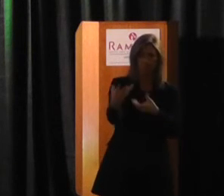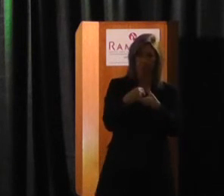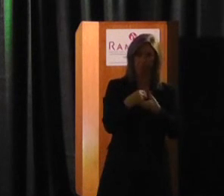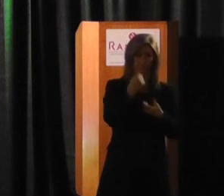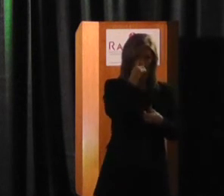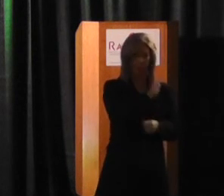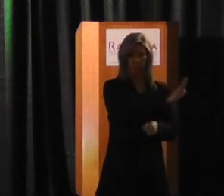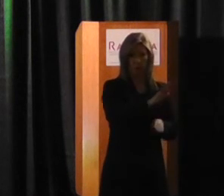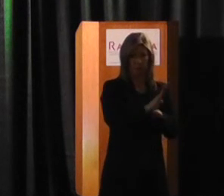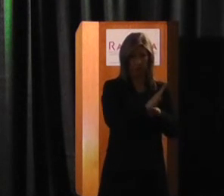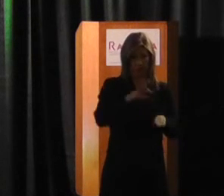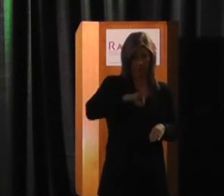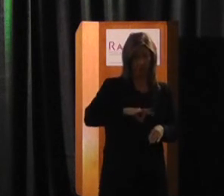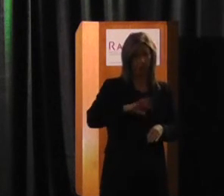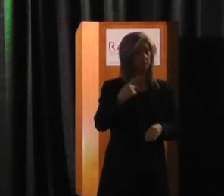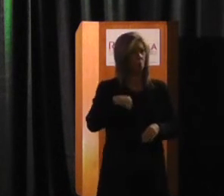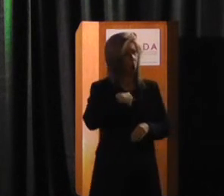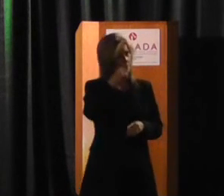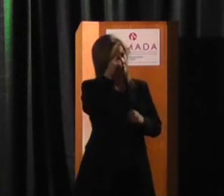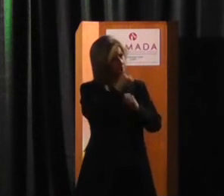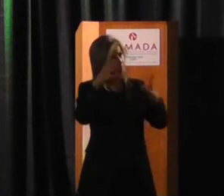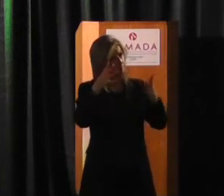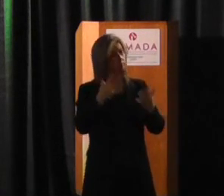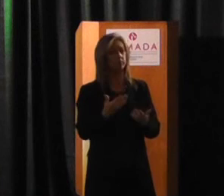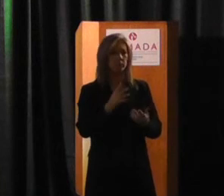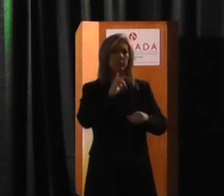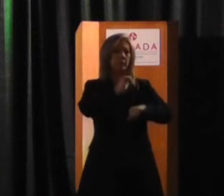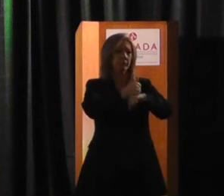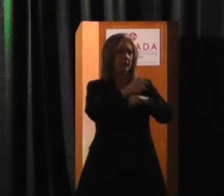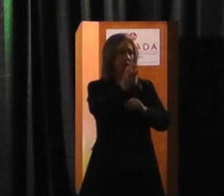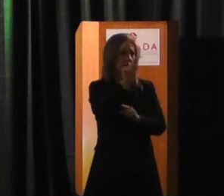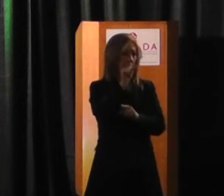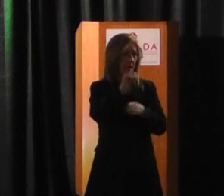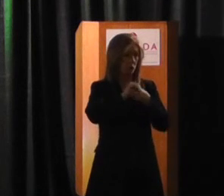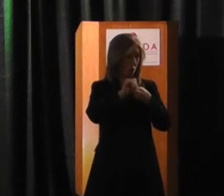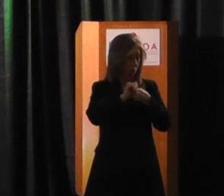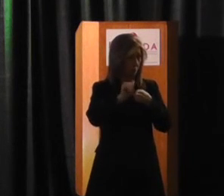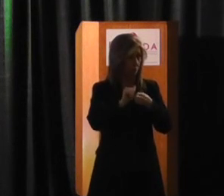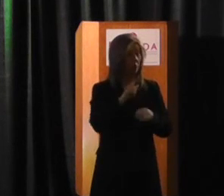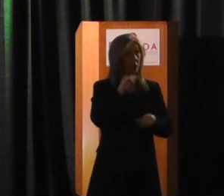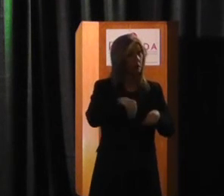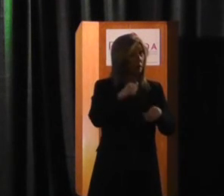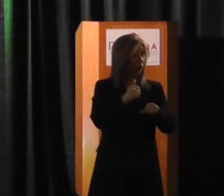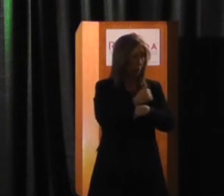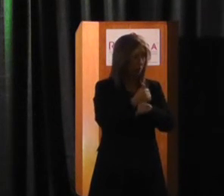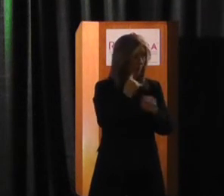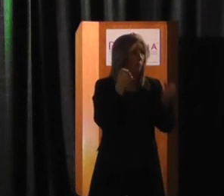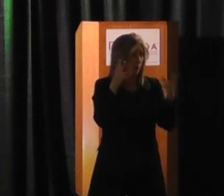we created the disability dollar. In Alberta, more than 500,000 people live with disability. The average household spends